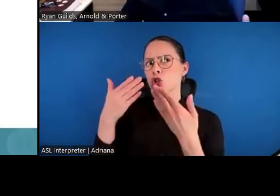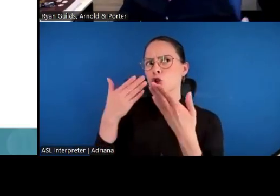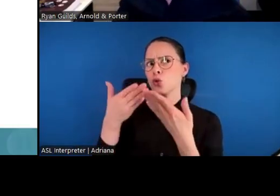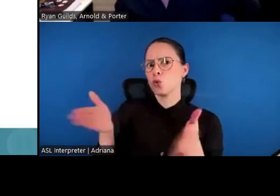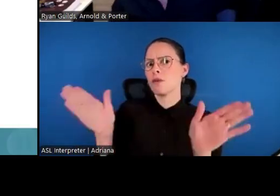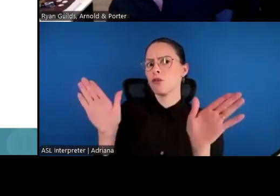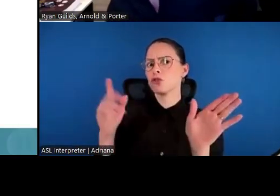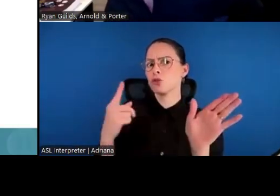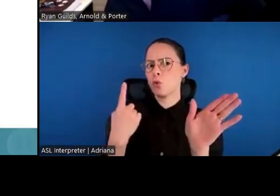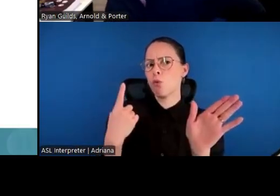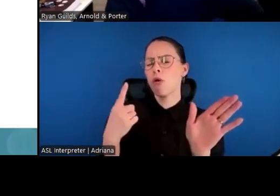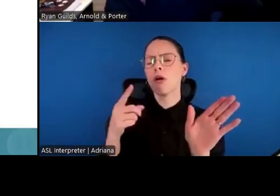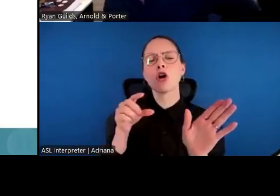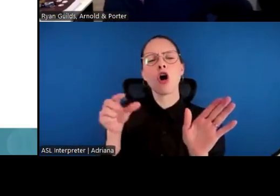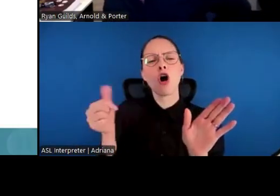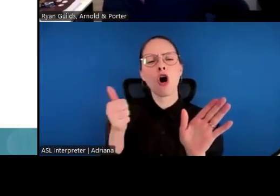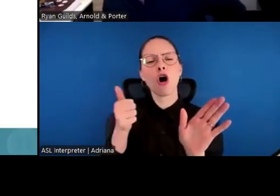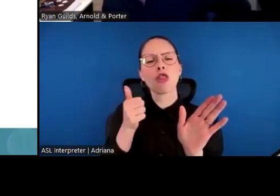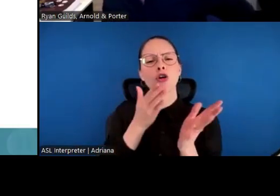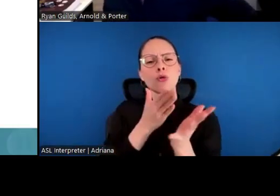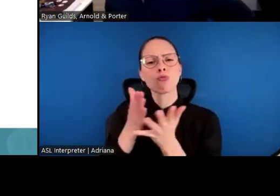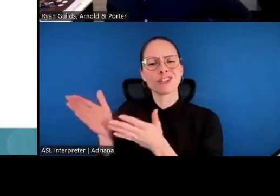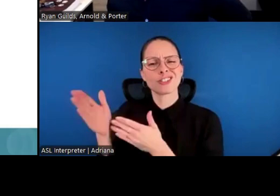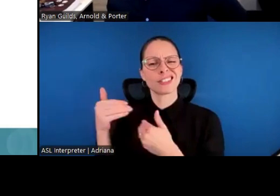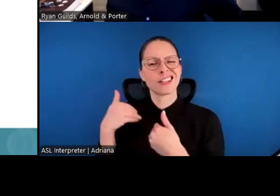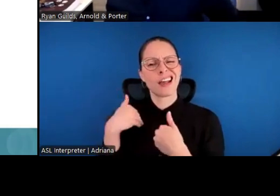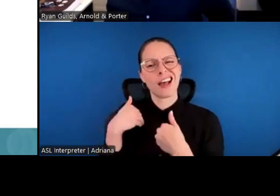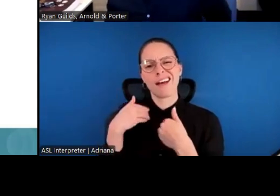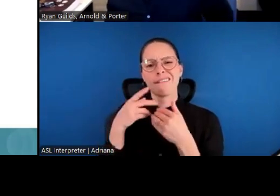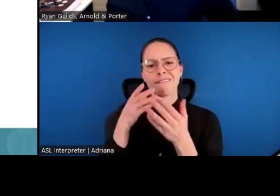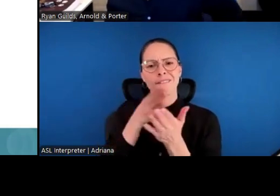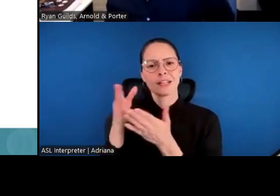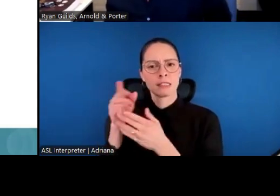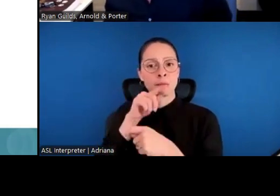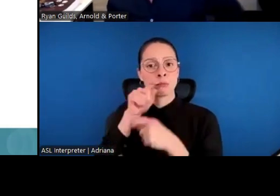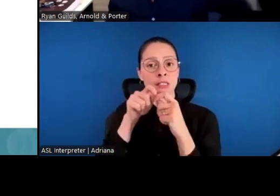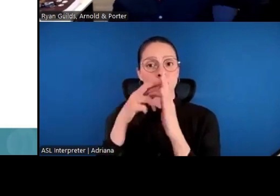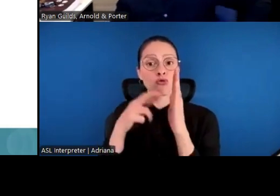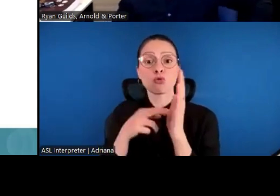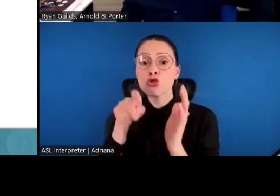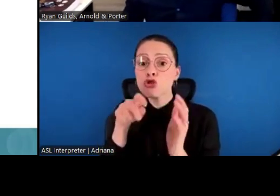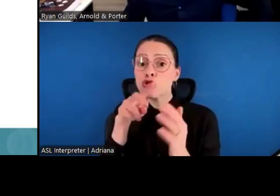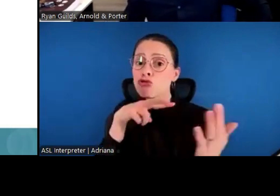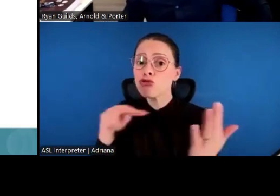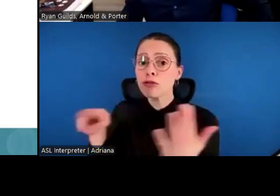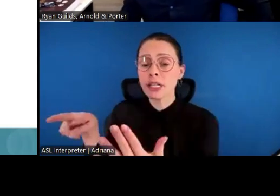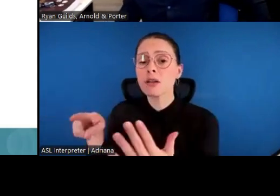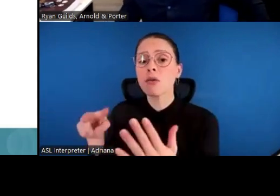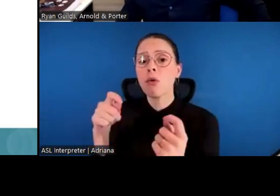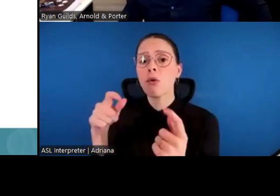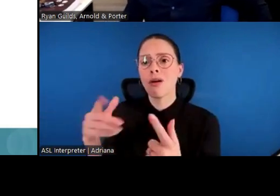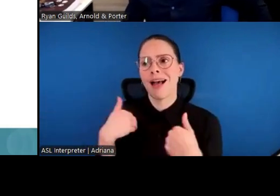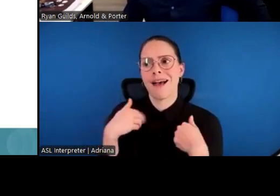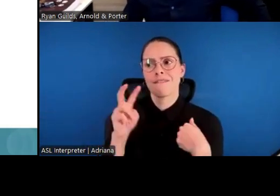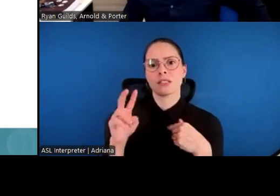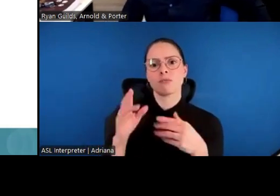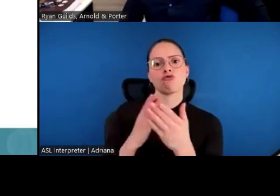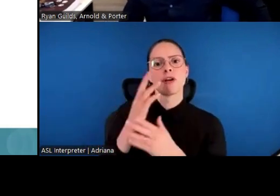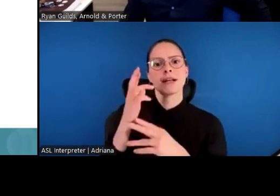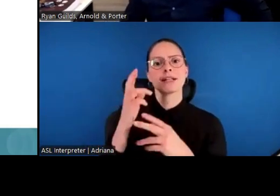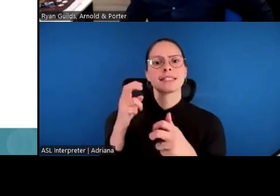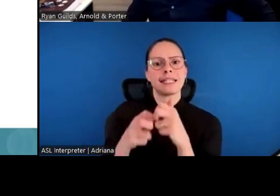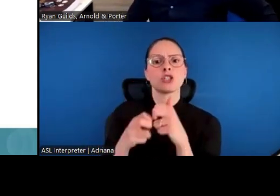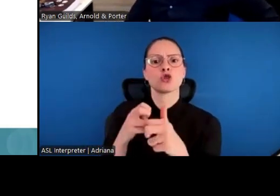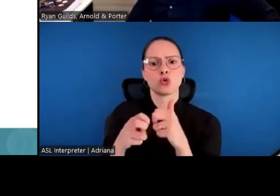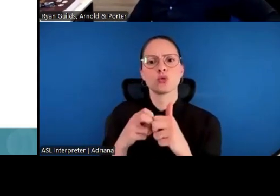of the other branches are circuit-specific rules, and you should read those because there are victim rights issues that are identified and laid